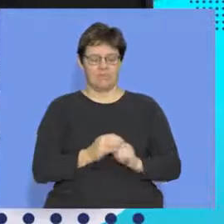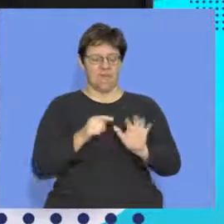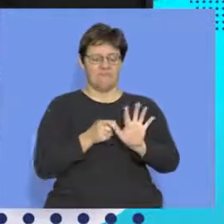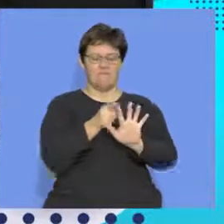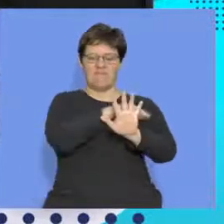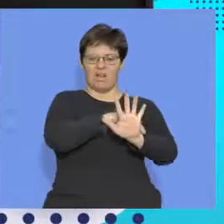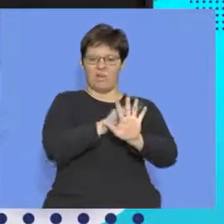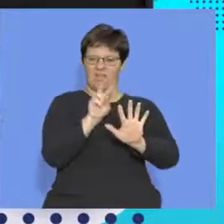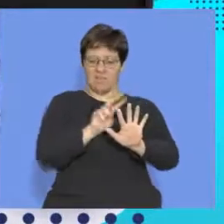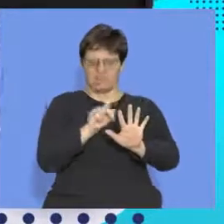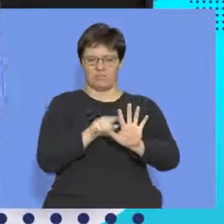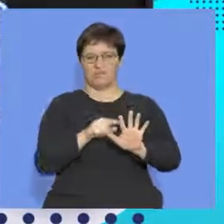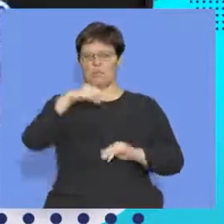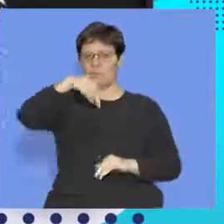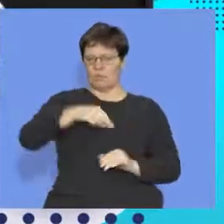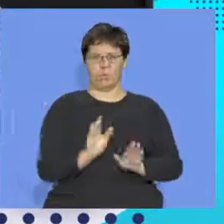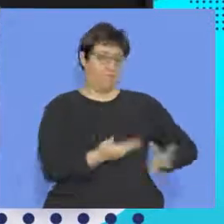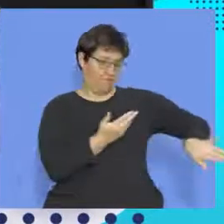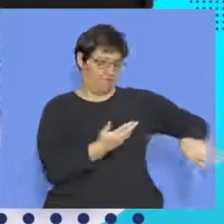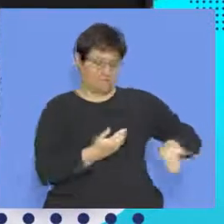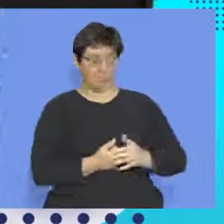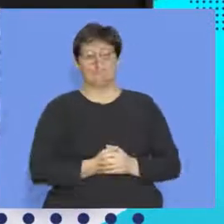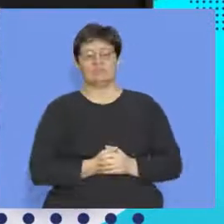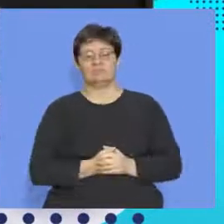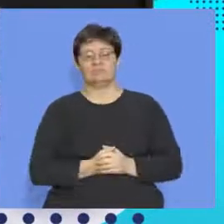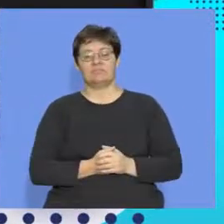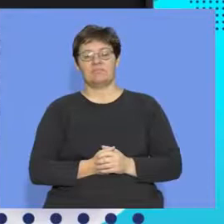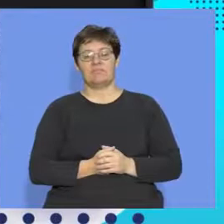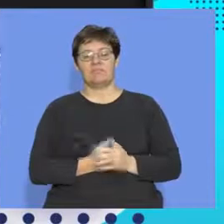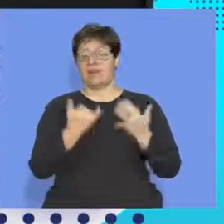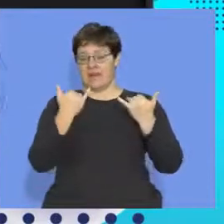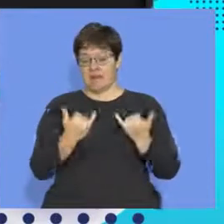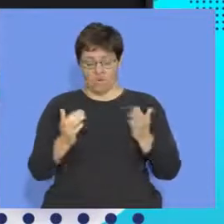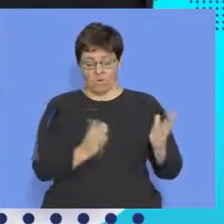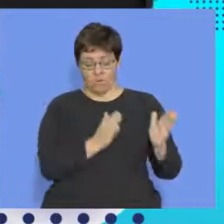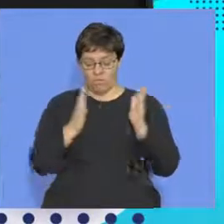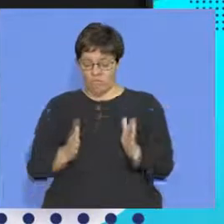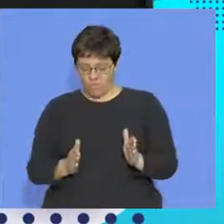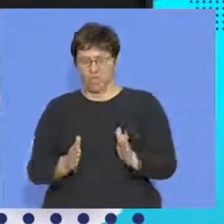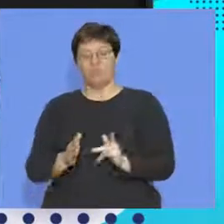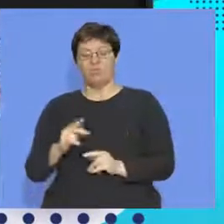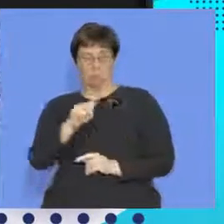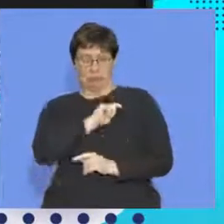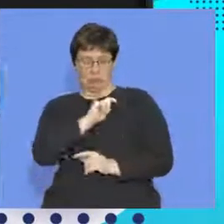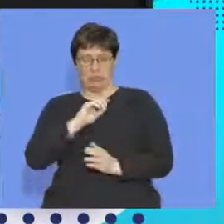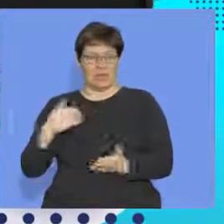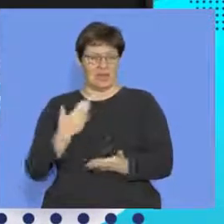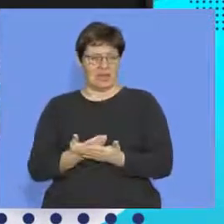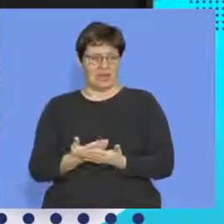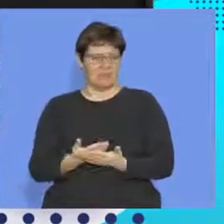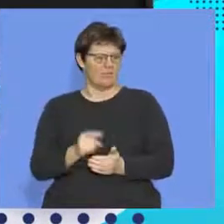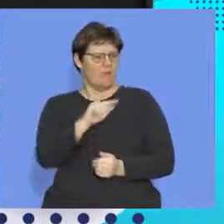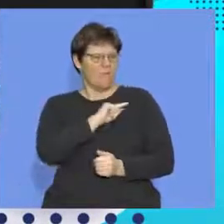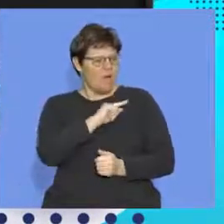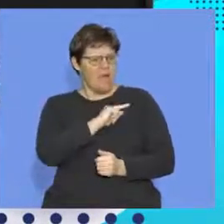not used. So now this section, we're going to look at how can we really apply that? Why is counting principle